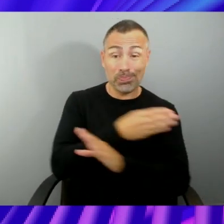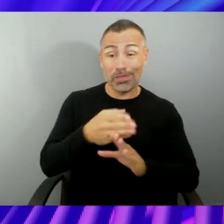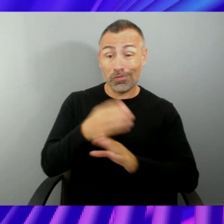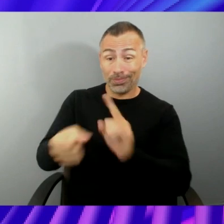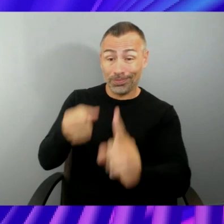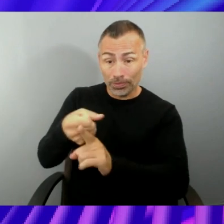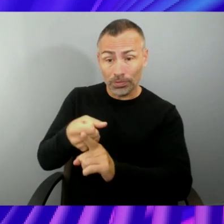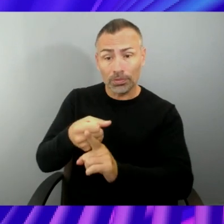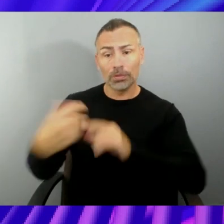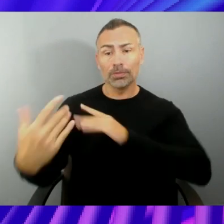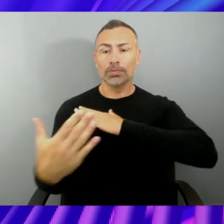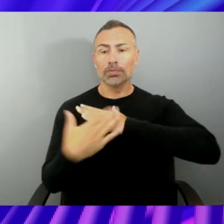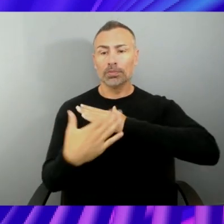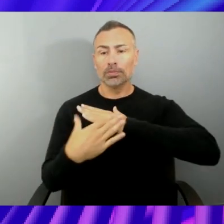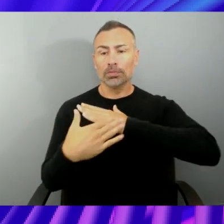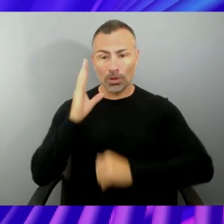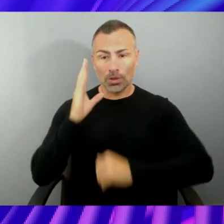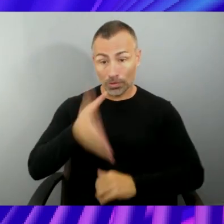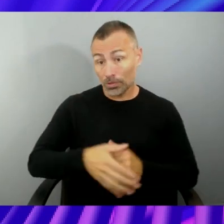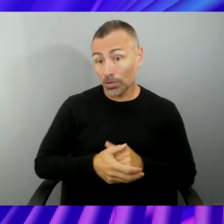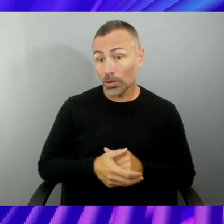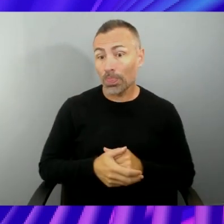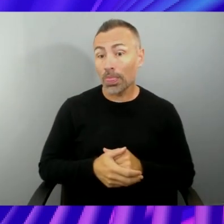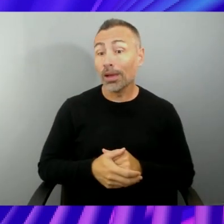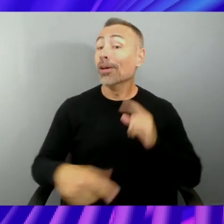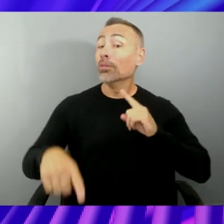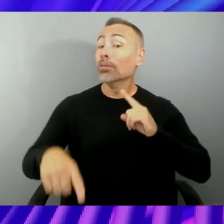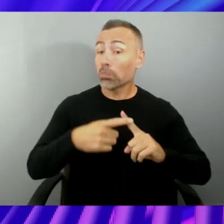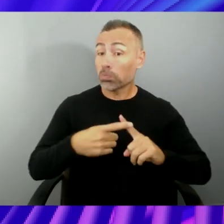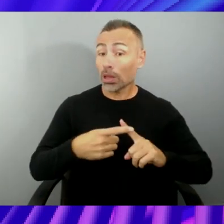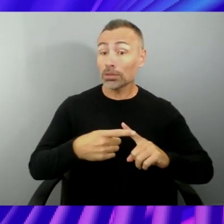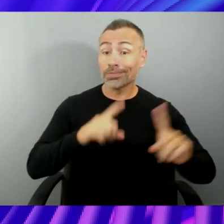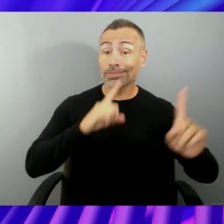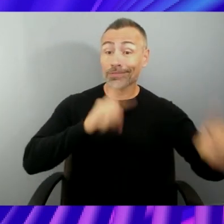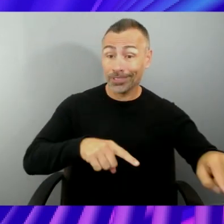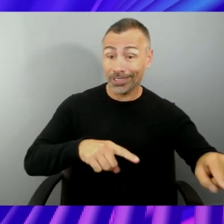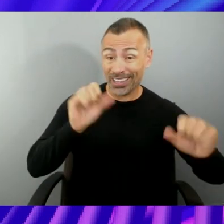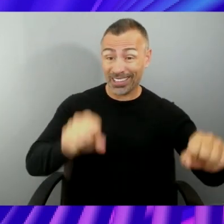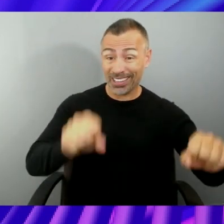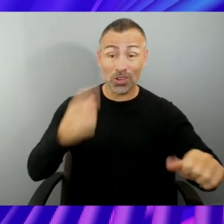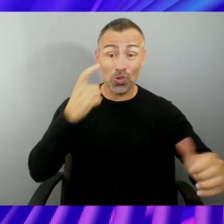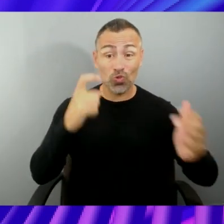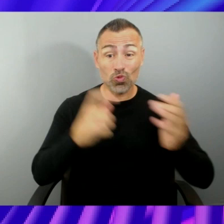reactively enable all kinds of useful workflows for me as well.